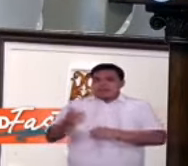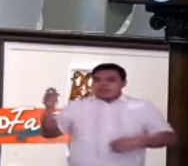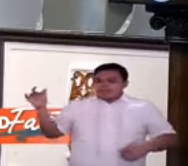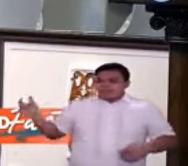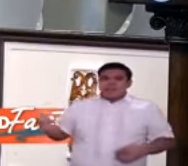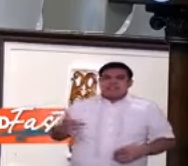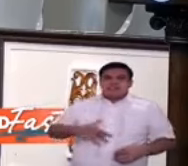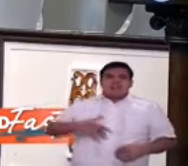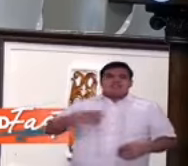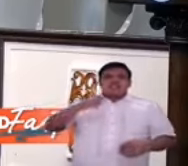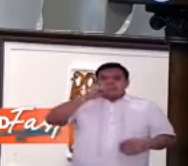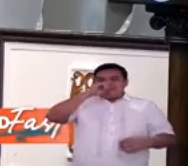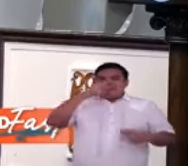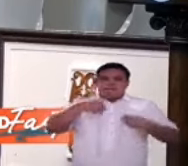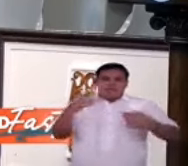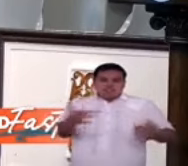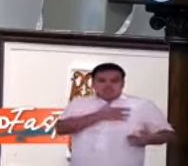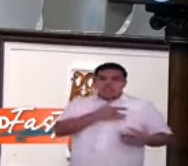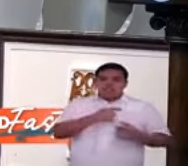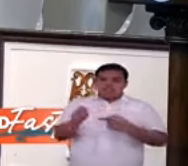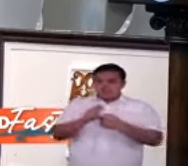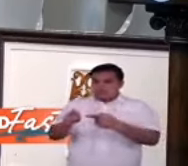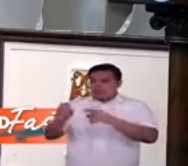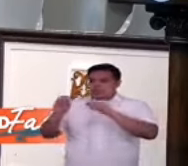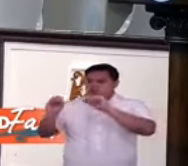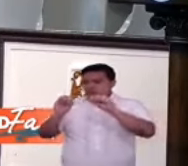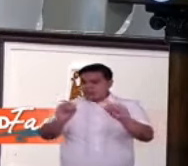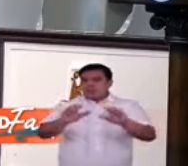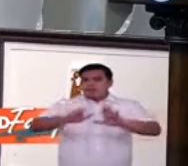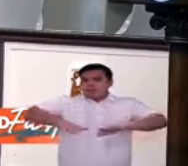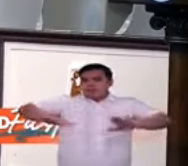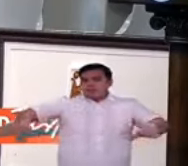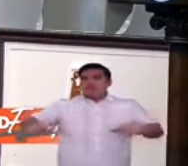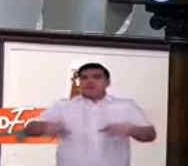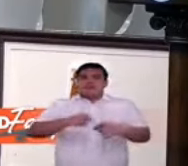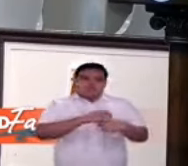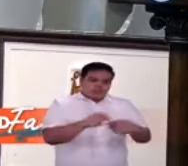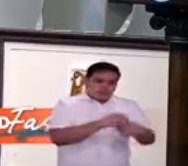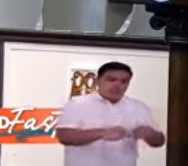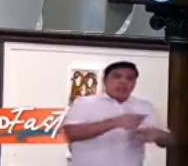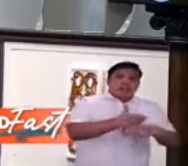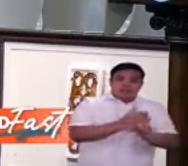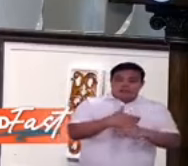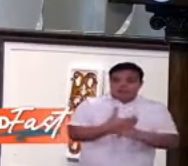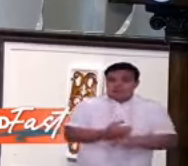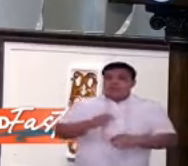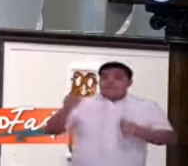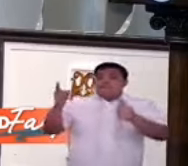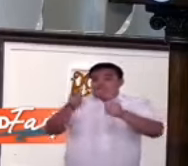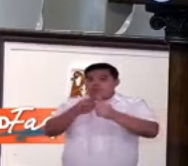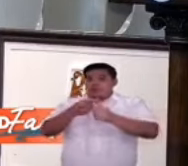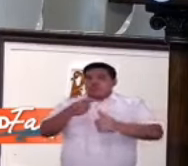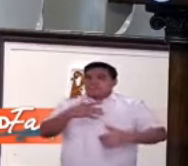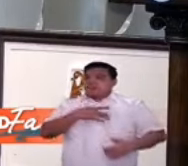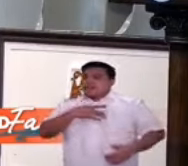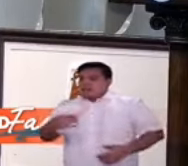touch the palate. When you train your children, train them so that it creates a thirst and